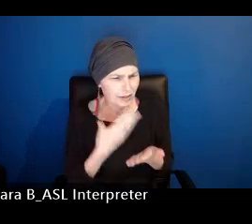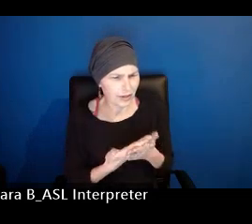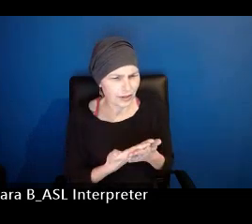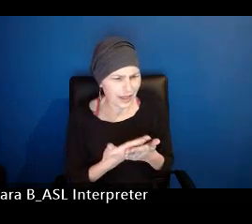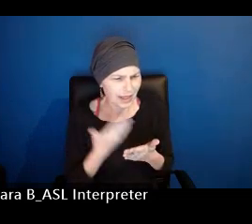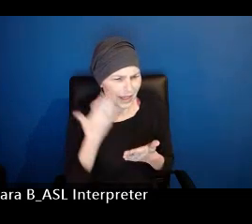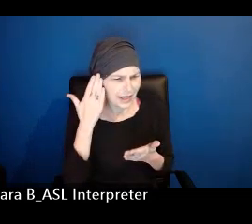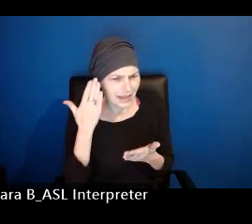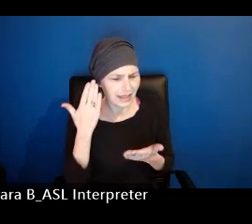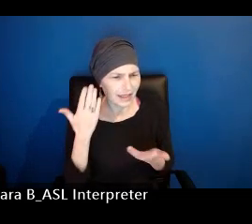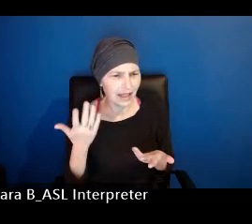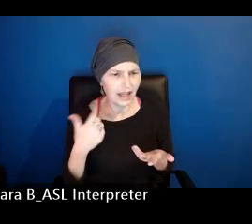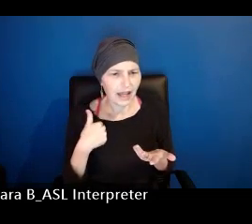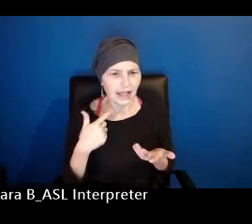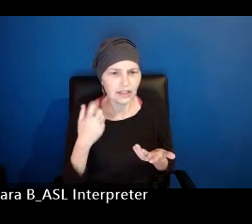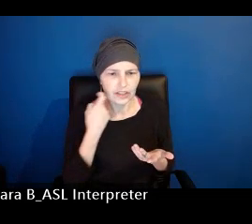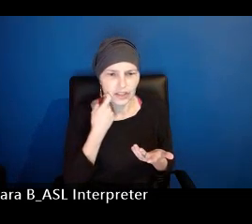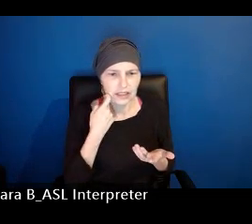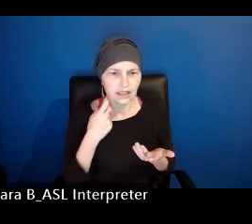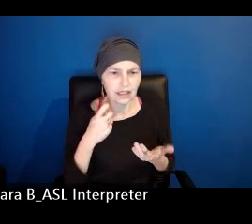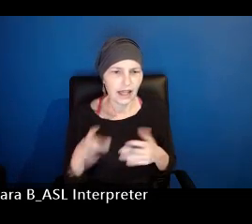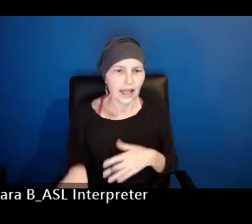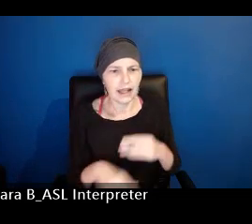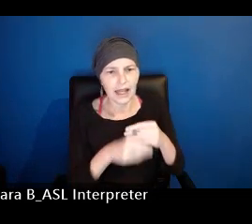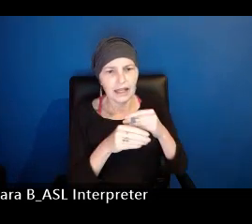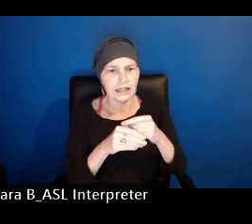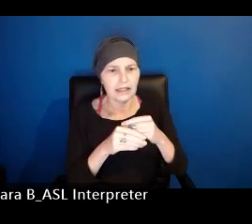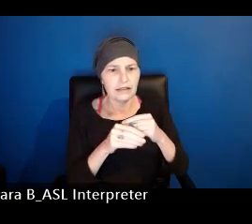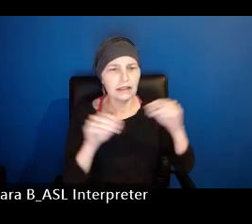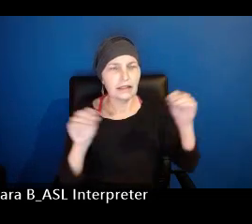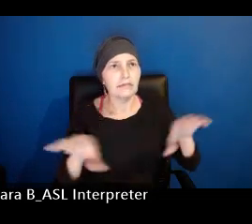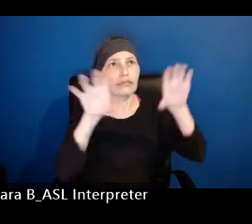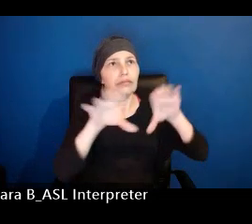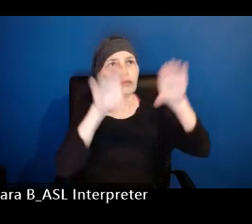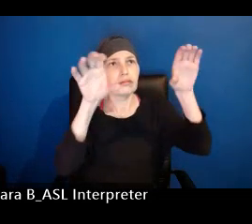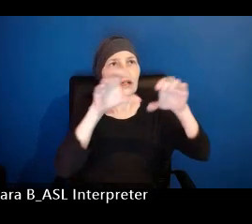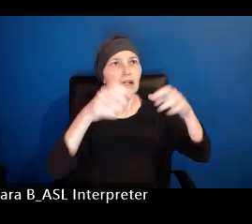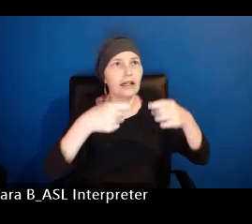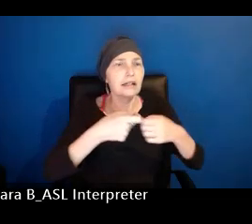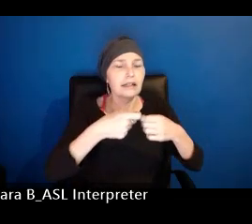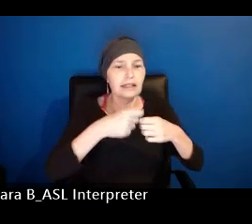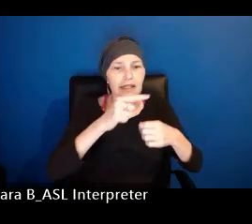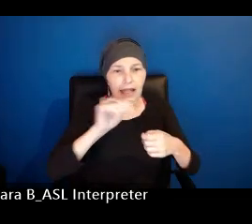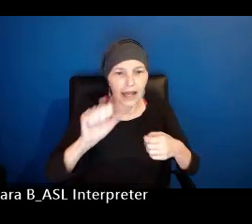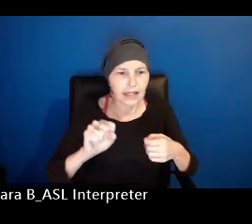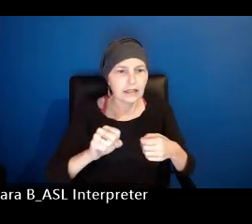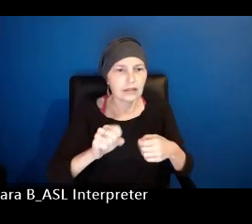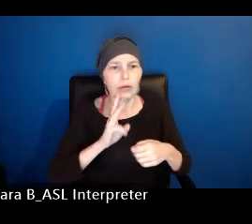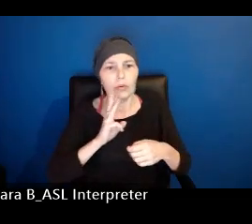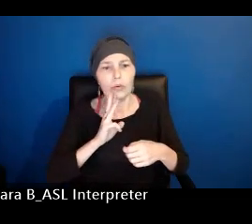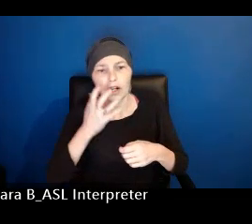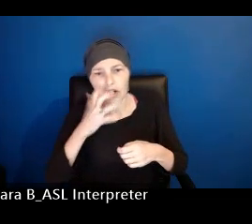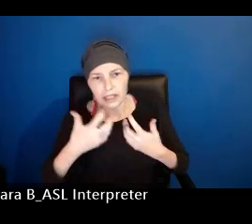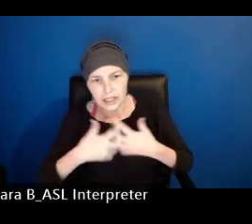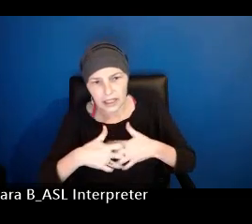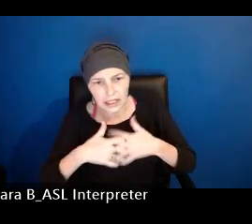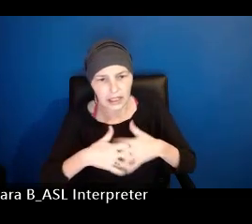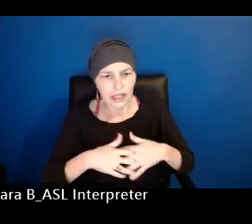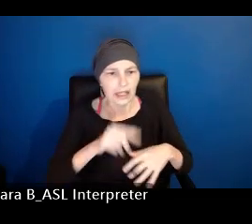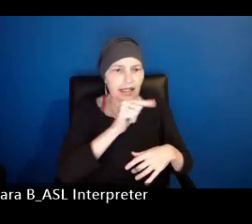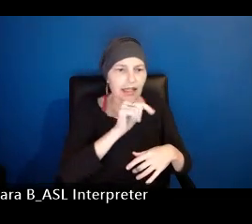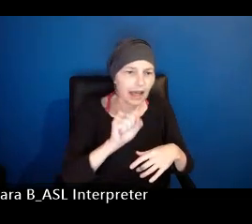my house and putting all gas appliances, water heaters, gas stoves in because it's a lot cheaper and more efficient